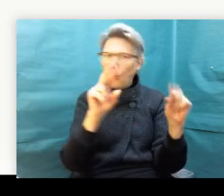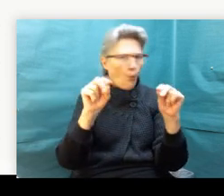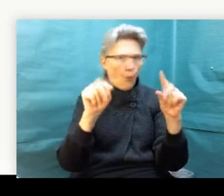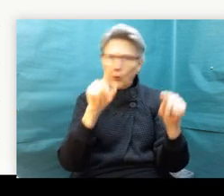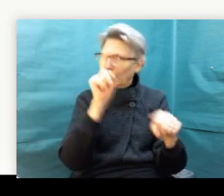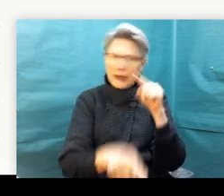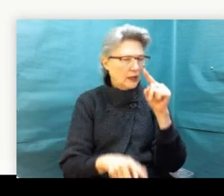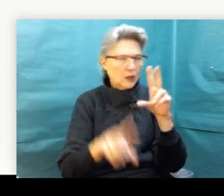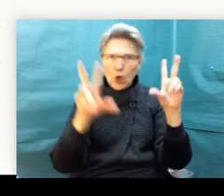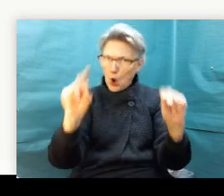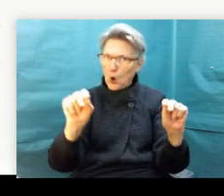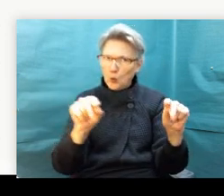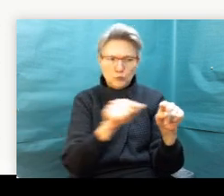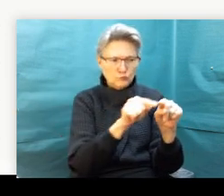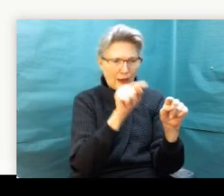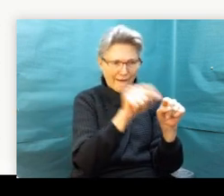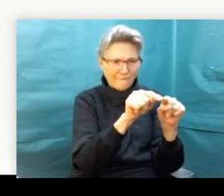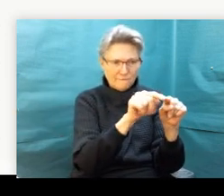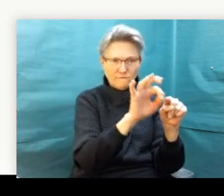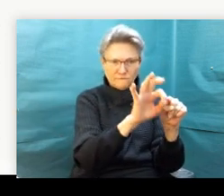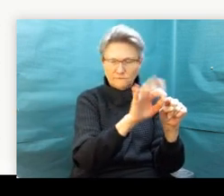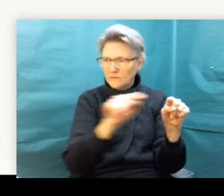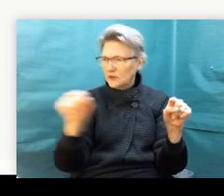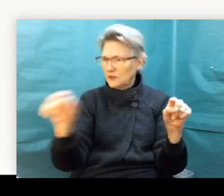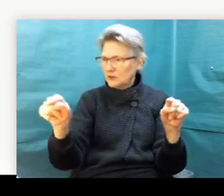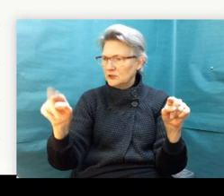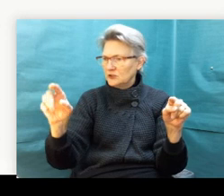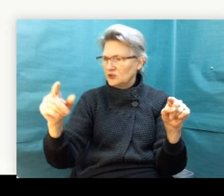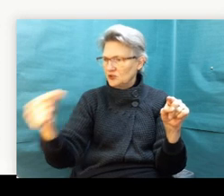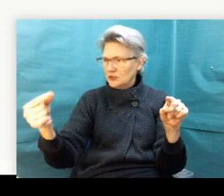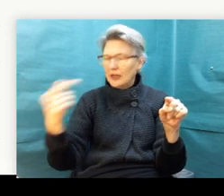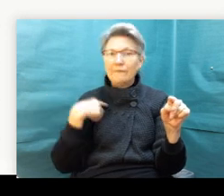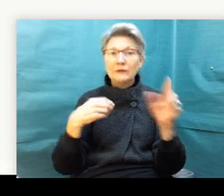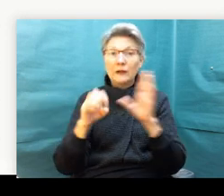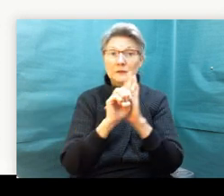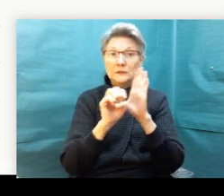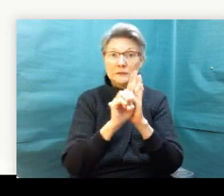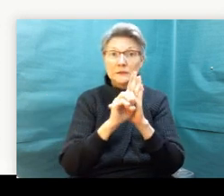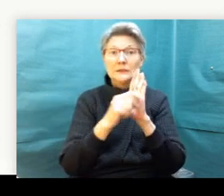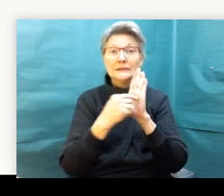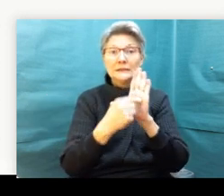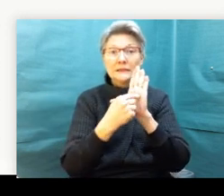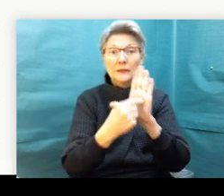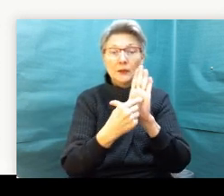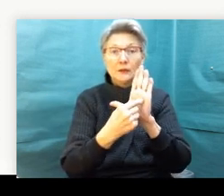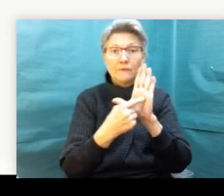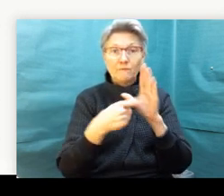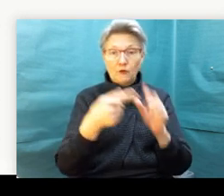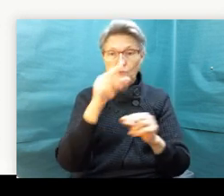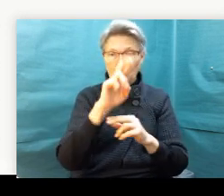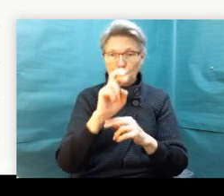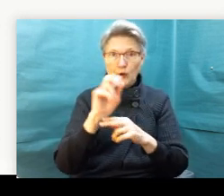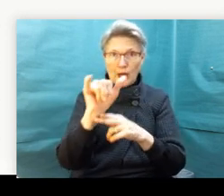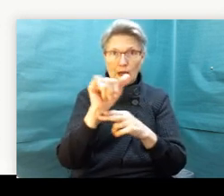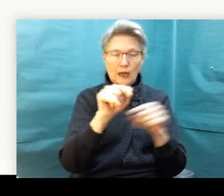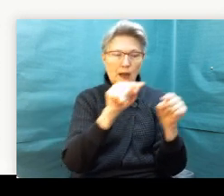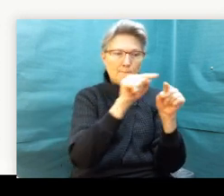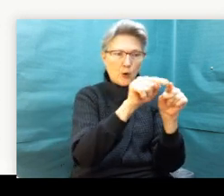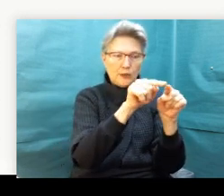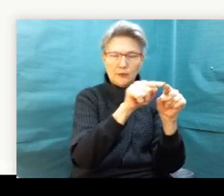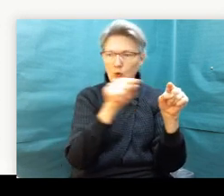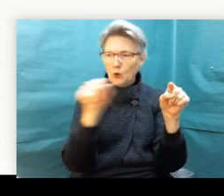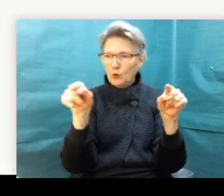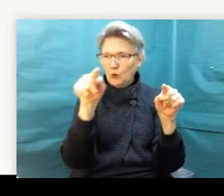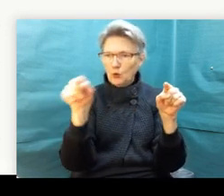write it, we have another symbol for ray, and it looks just like a ray. We don't need the points in it, but it has just